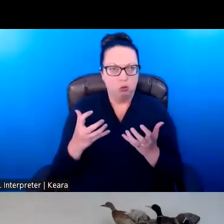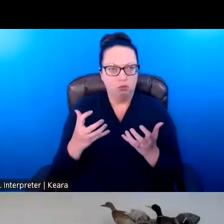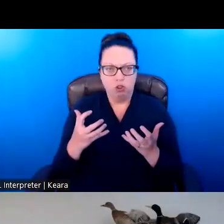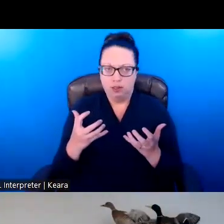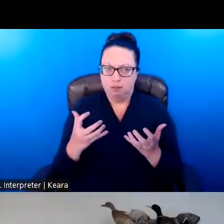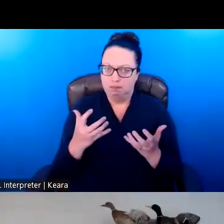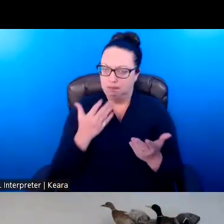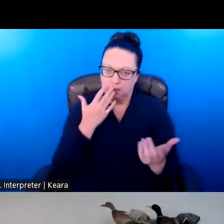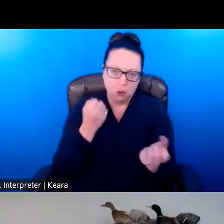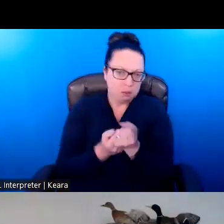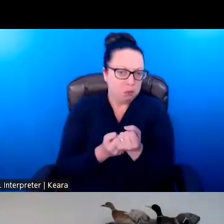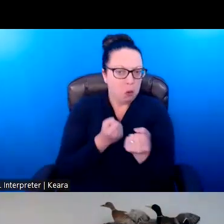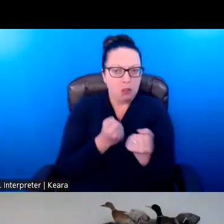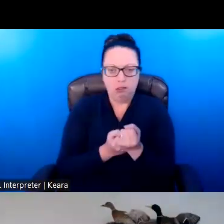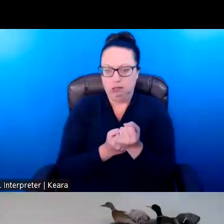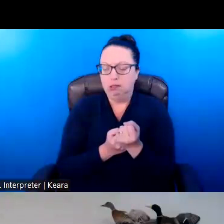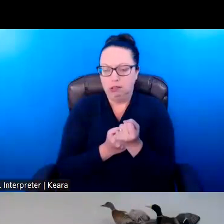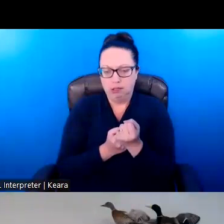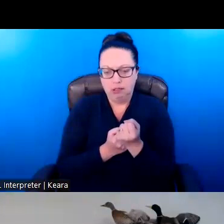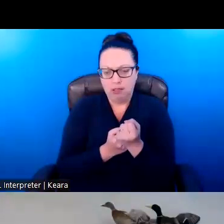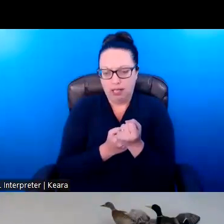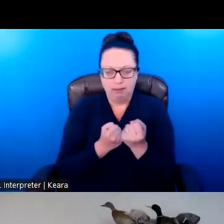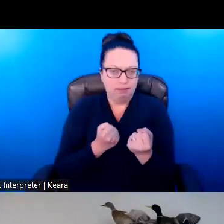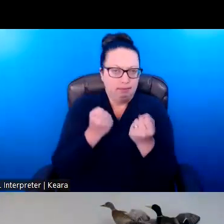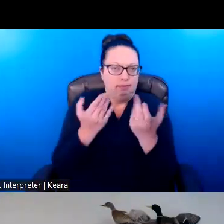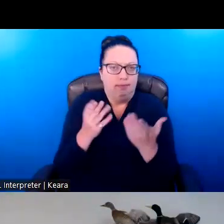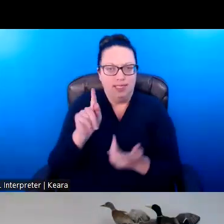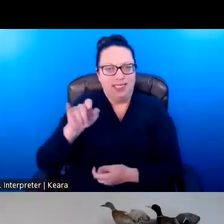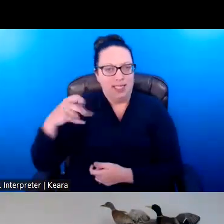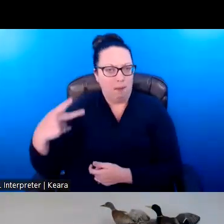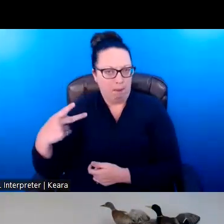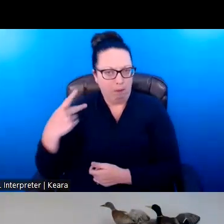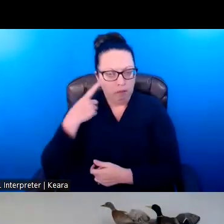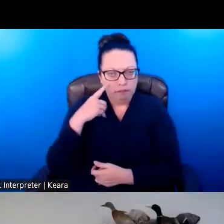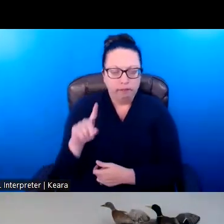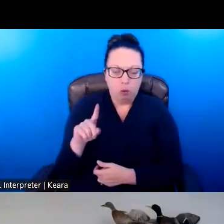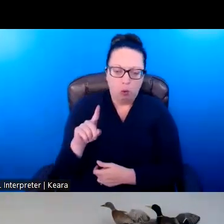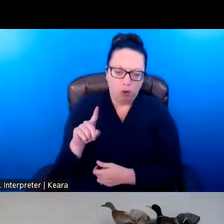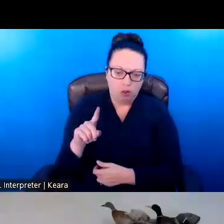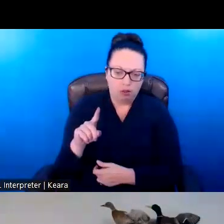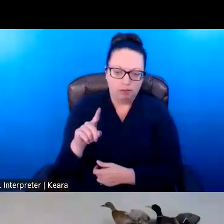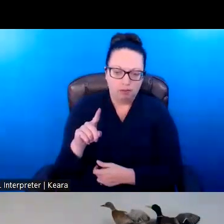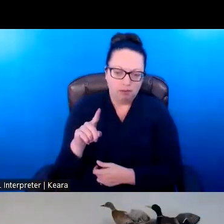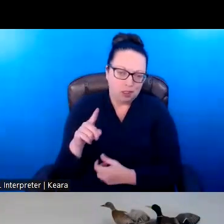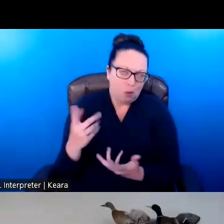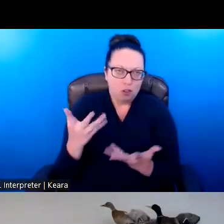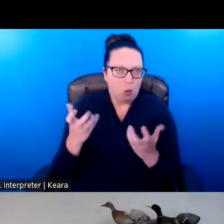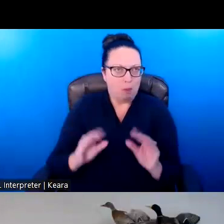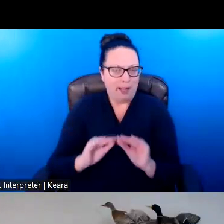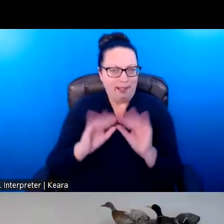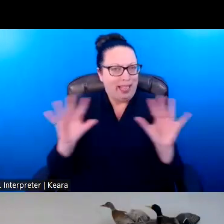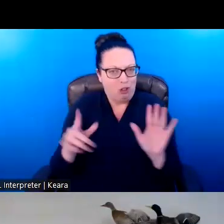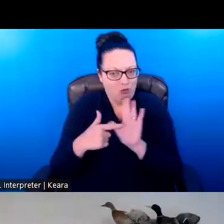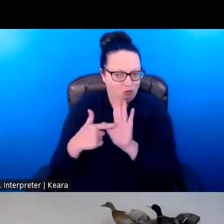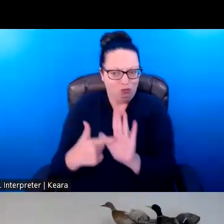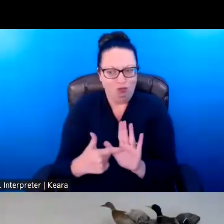practical support or practical kind of tips for what, and I'm trying to pull the curtain back a little bit. What would be the things